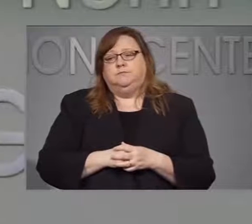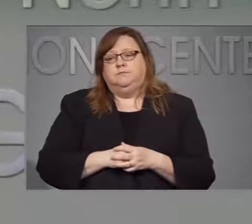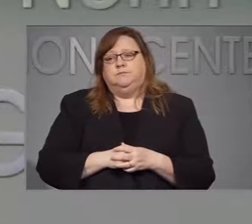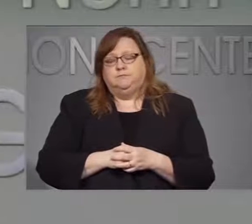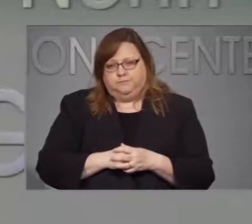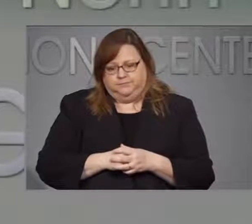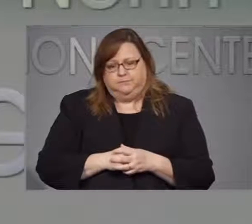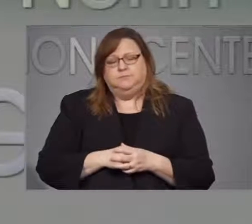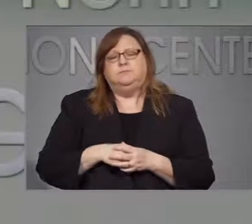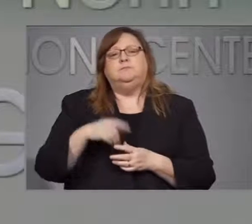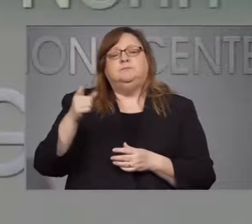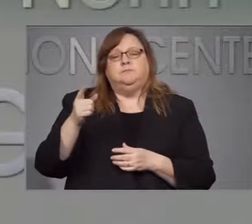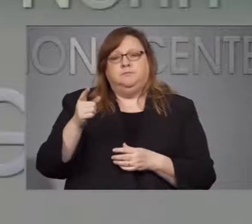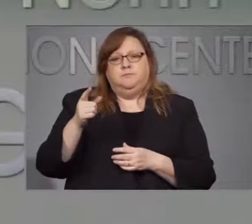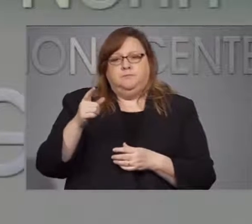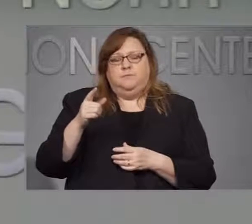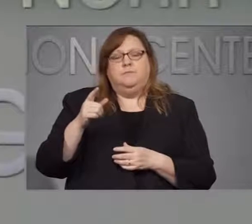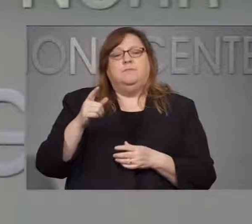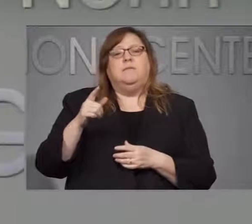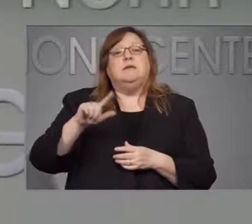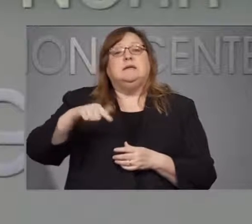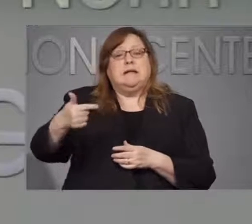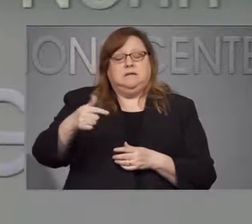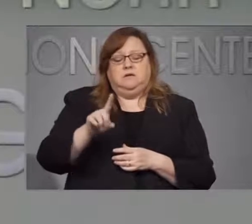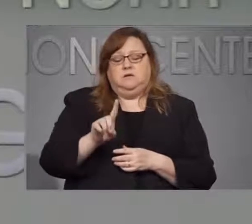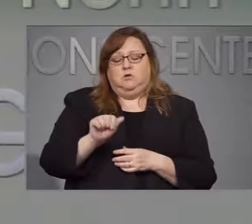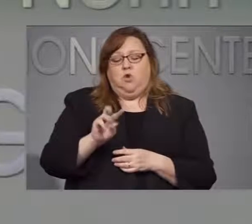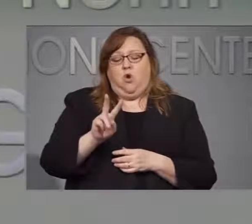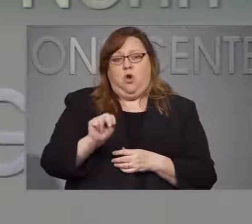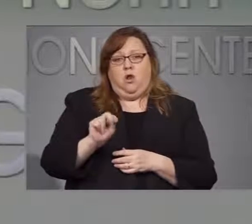Our next question is from Dawn Vaughn with the News and Observer.